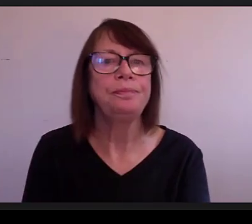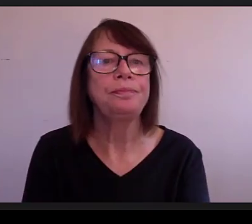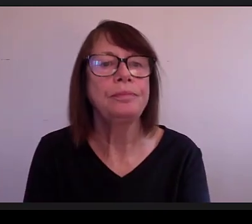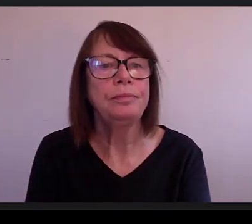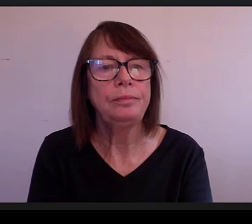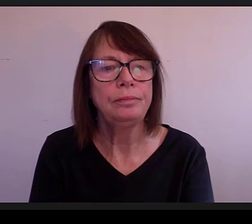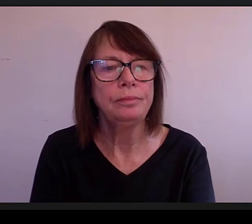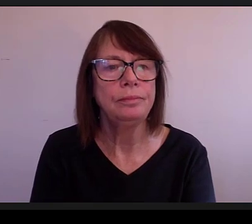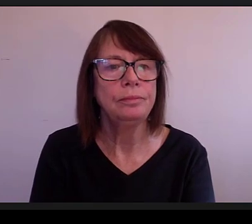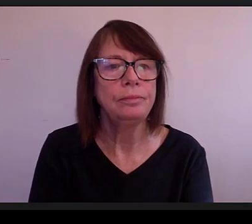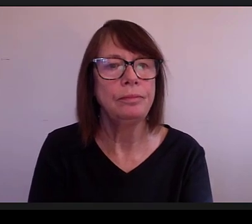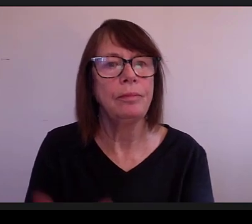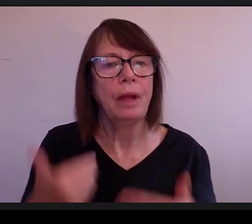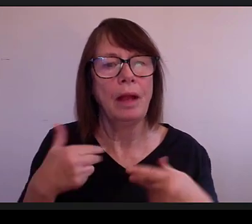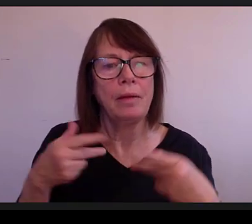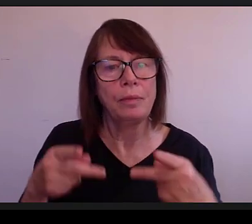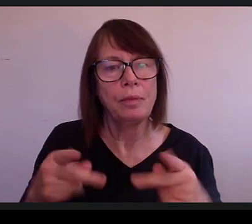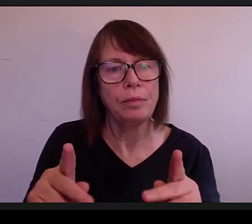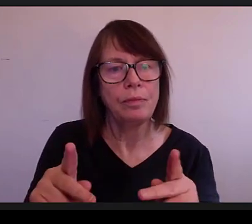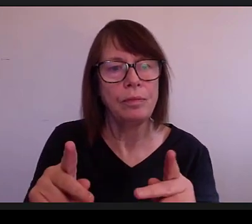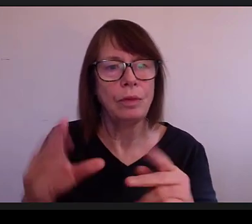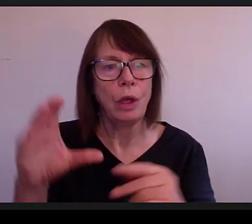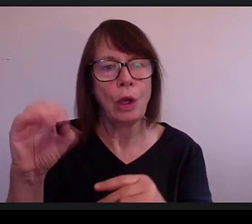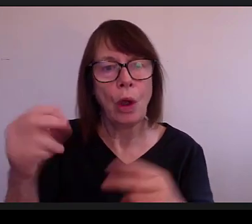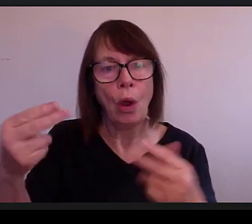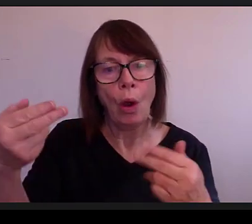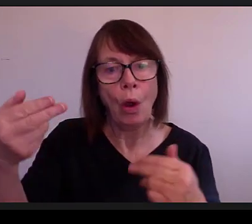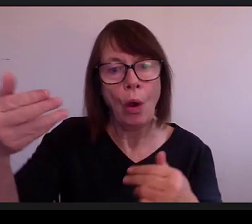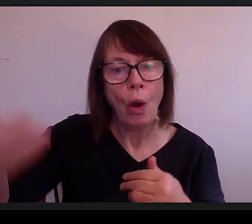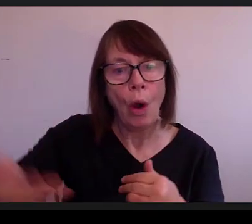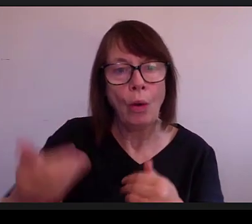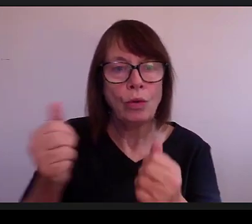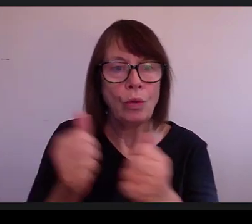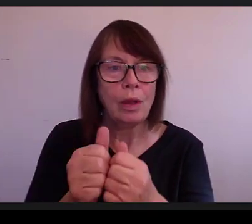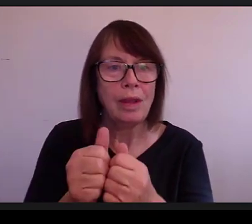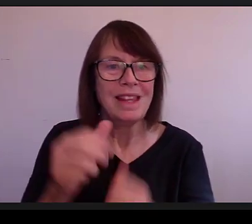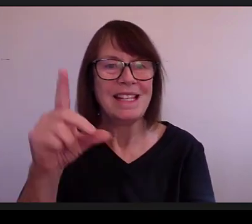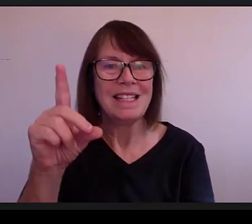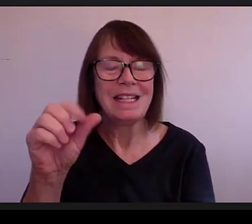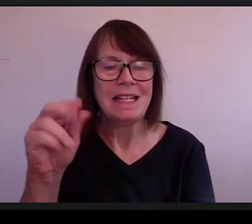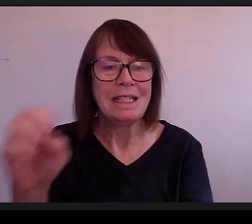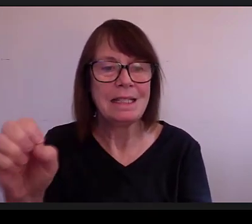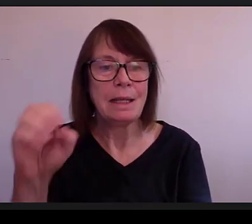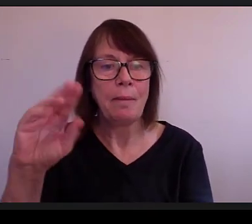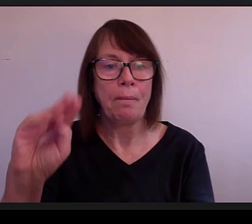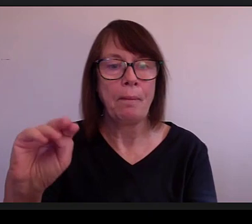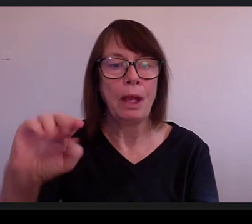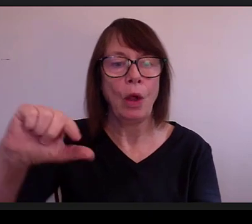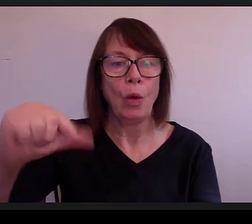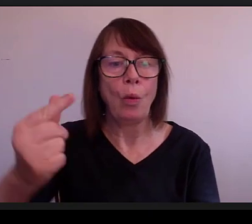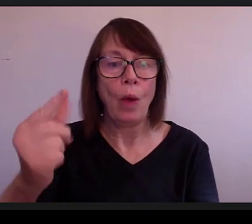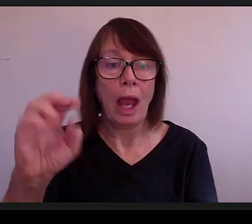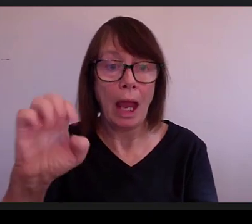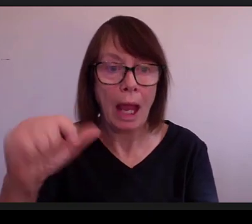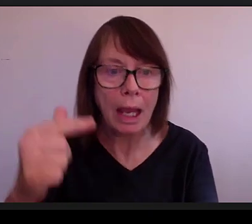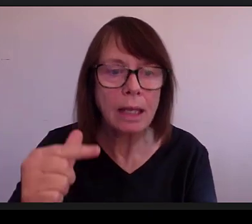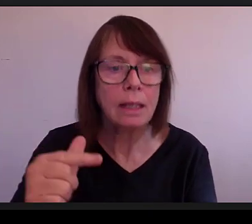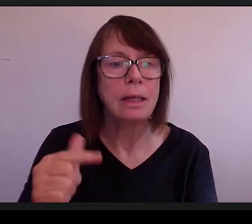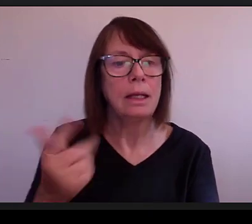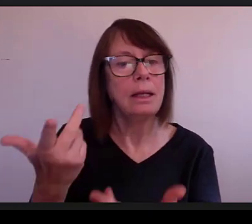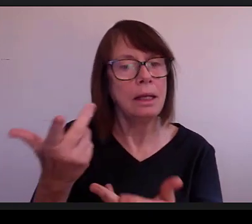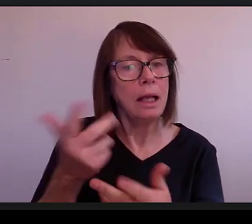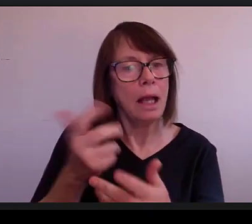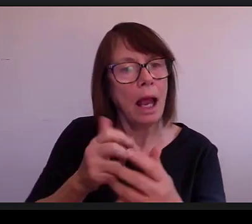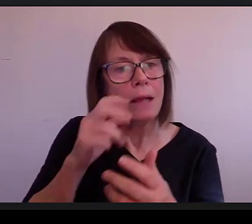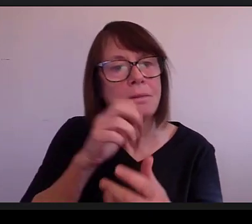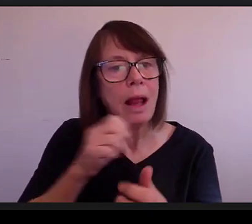So I have the privilege of co-hosting this session with Denise McQuaig, a Métis elder who has worked closely with us here at